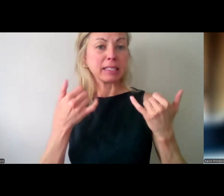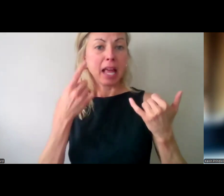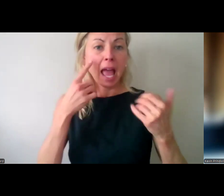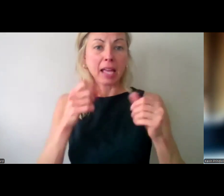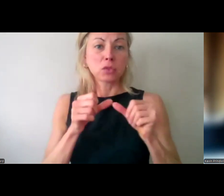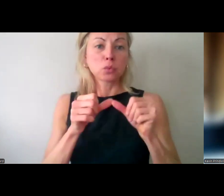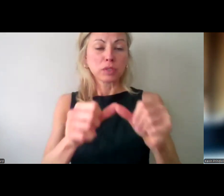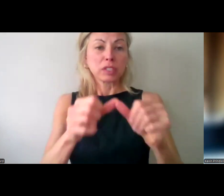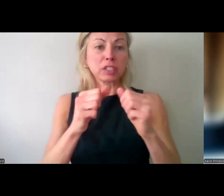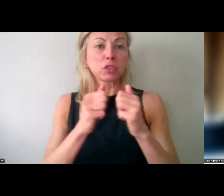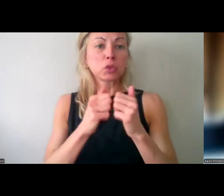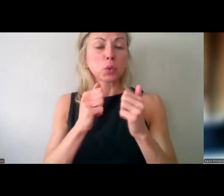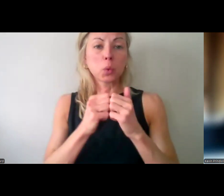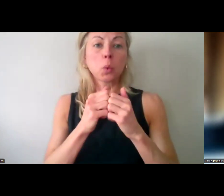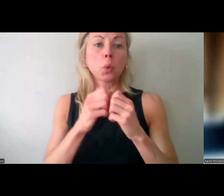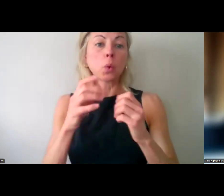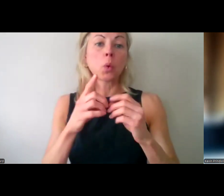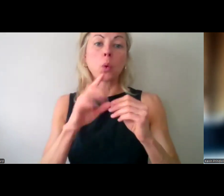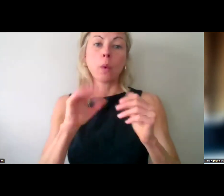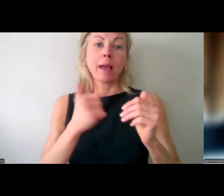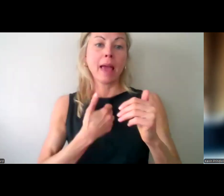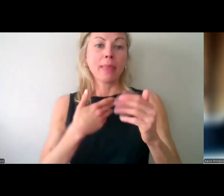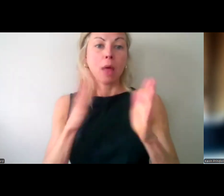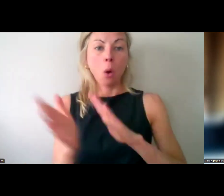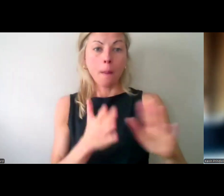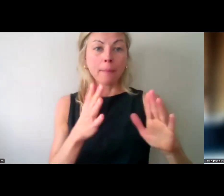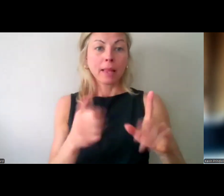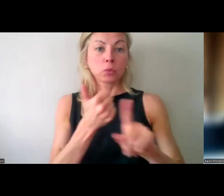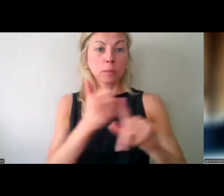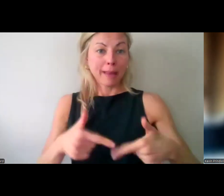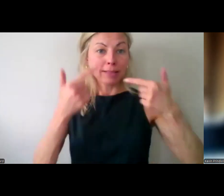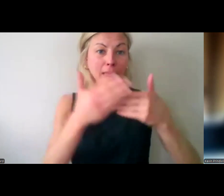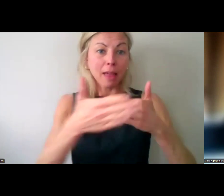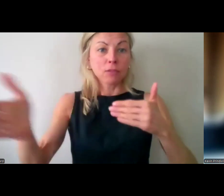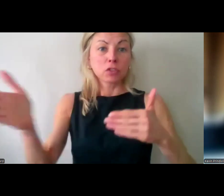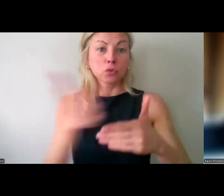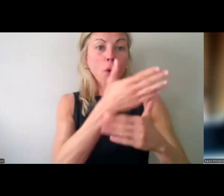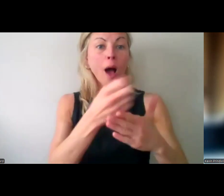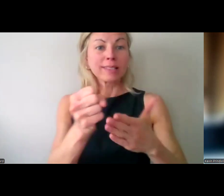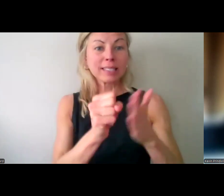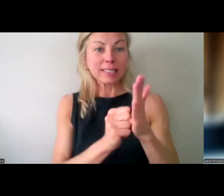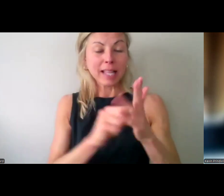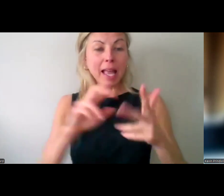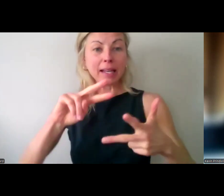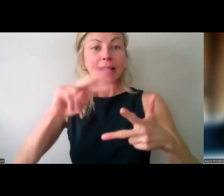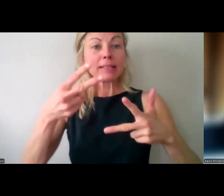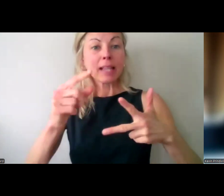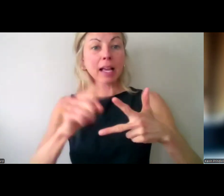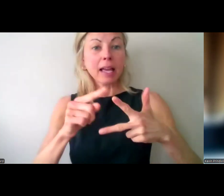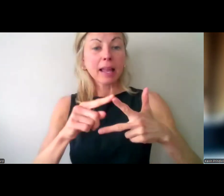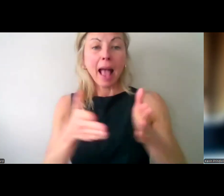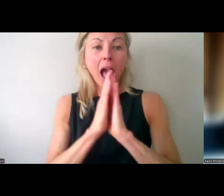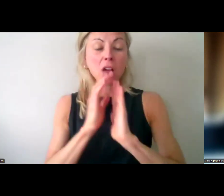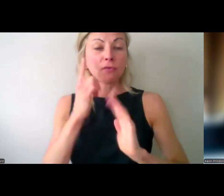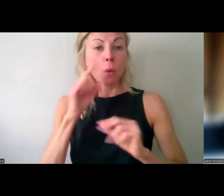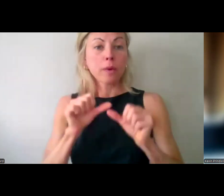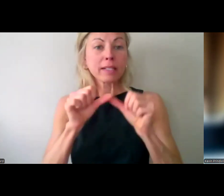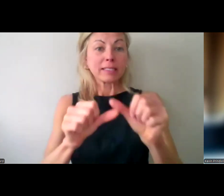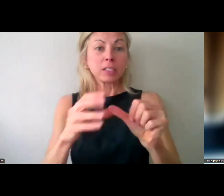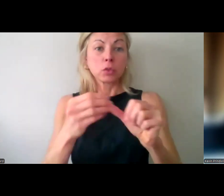started to impact lives across the state. The second section asks for continued and